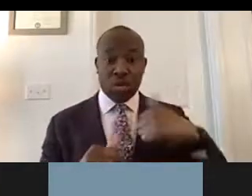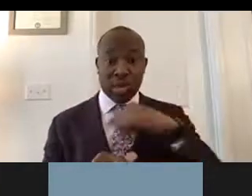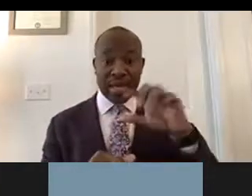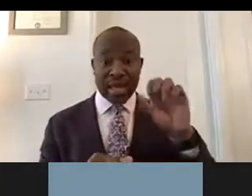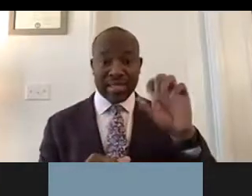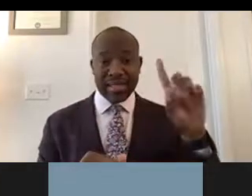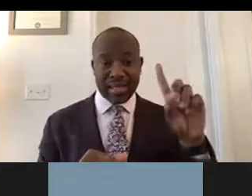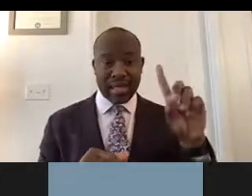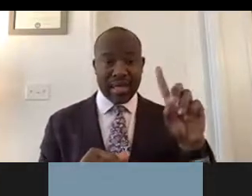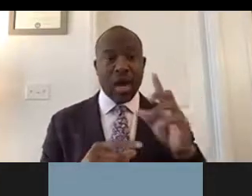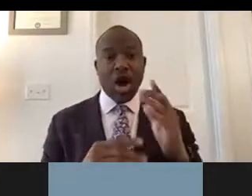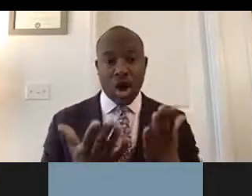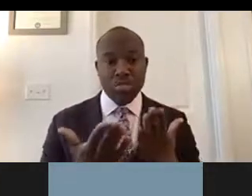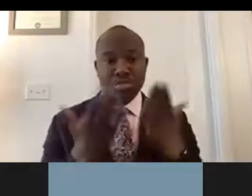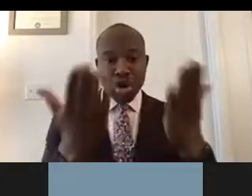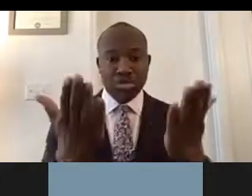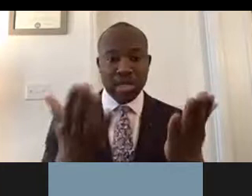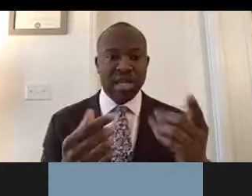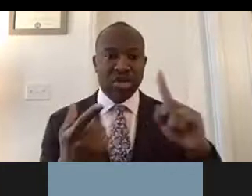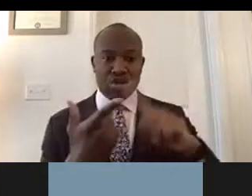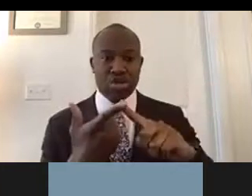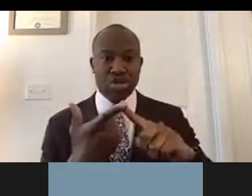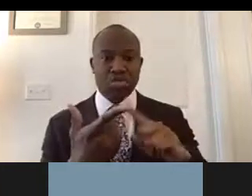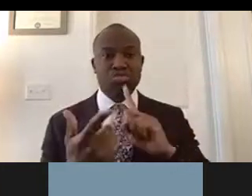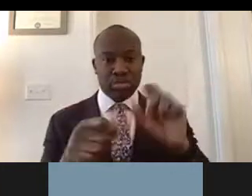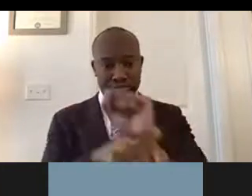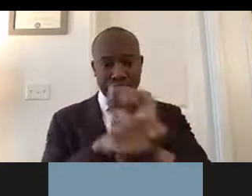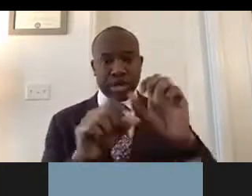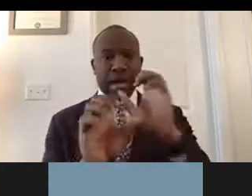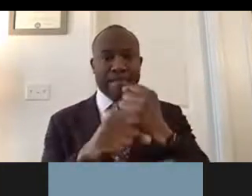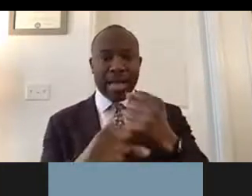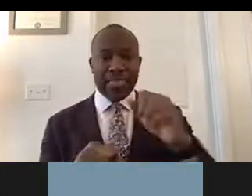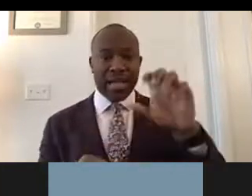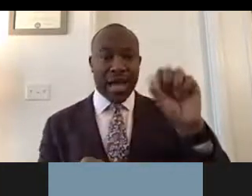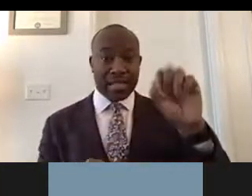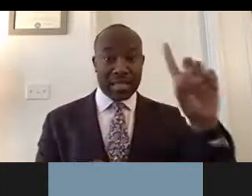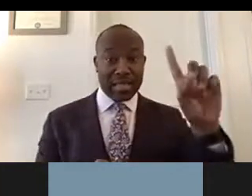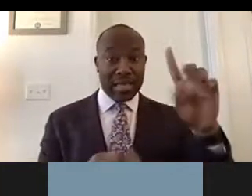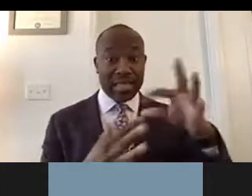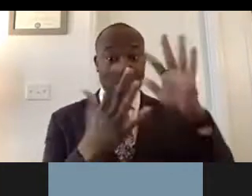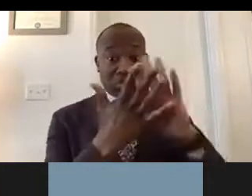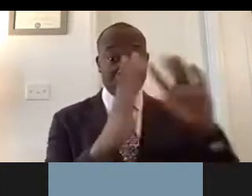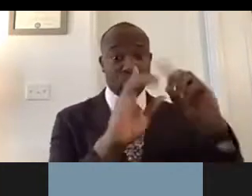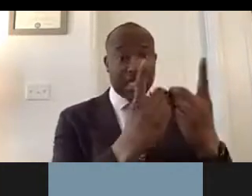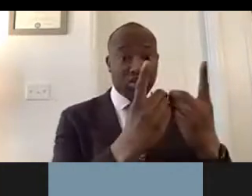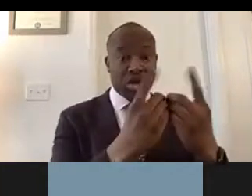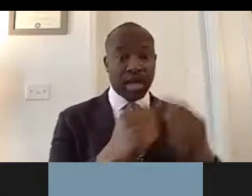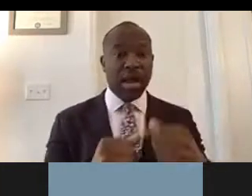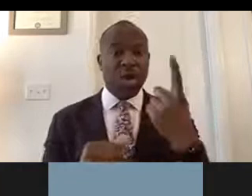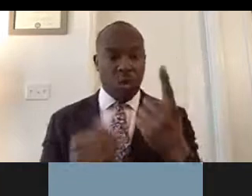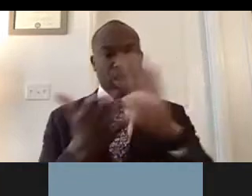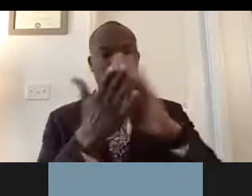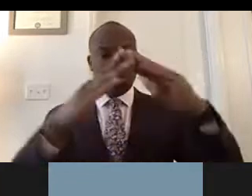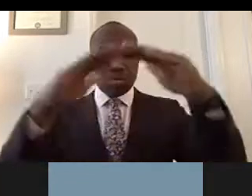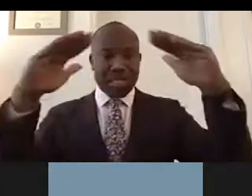also shared yesterday. We as Special School District are proposing to make the SSD,